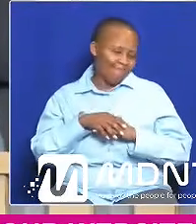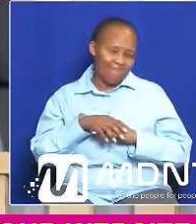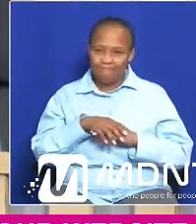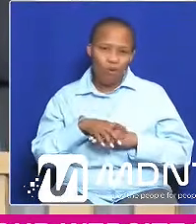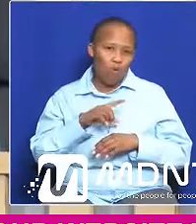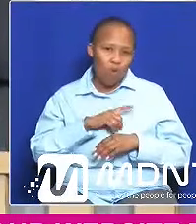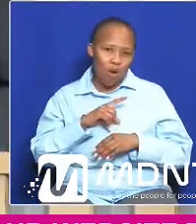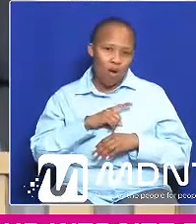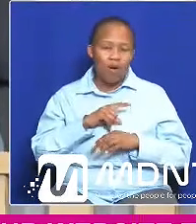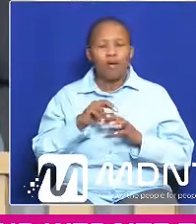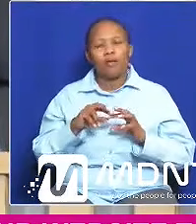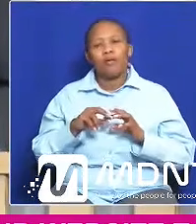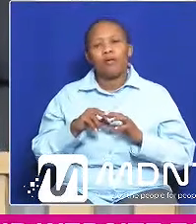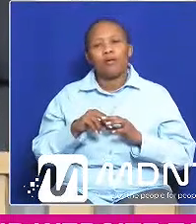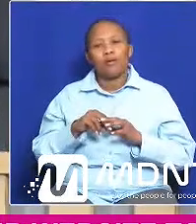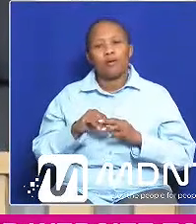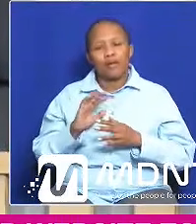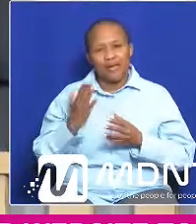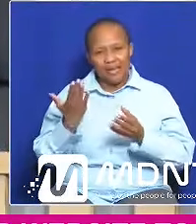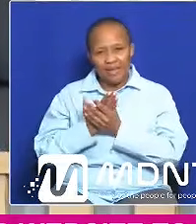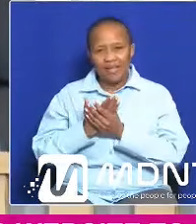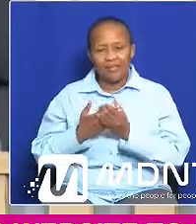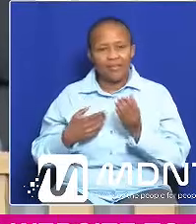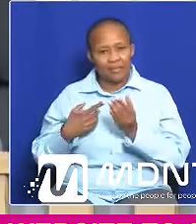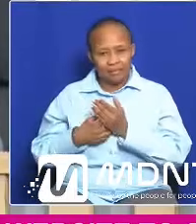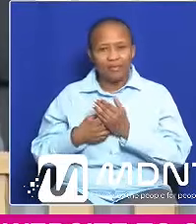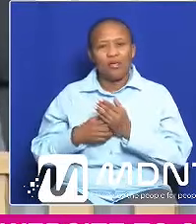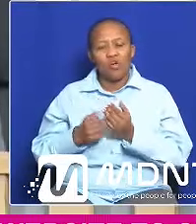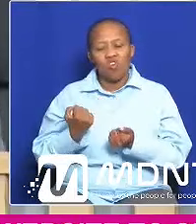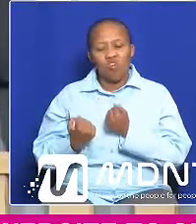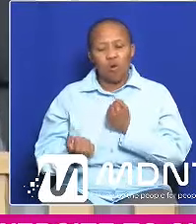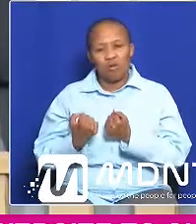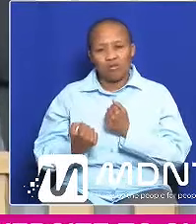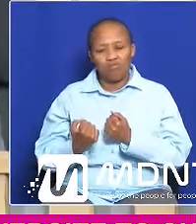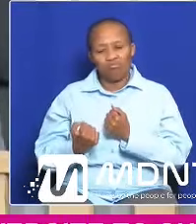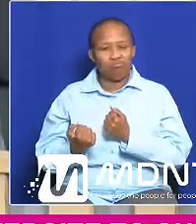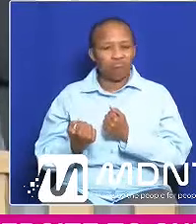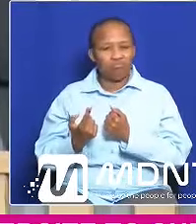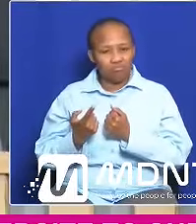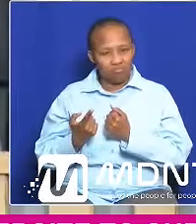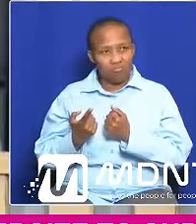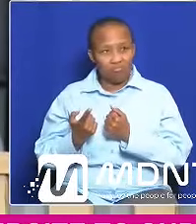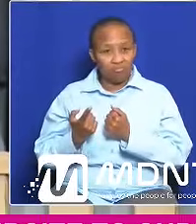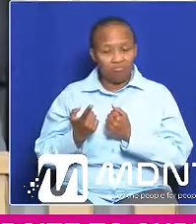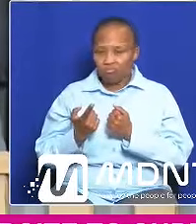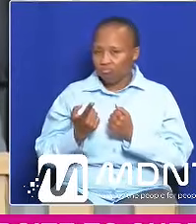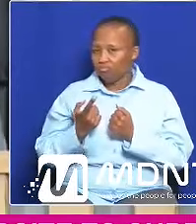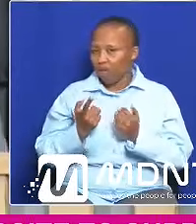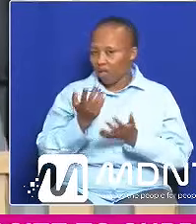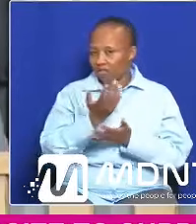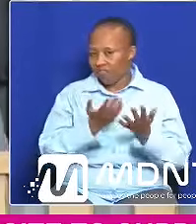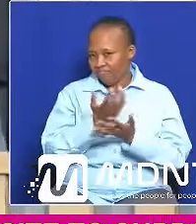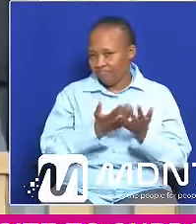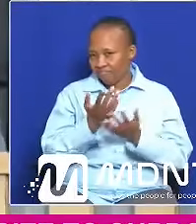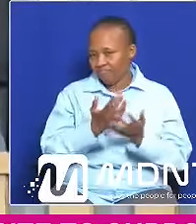one is a case that is before court. Okay. So you did have funds? No, I don't